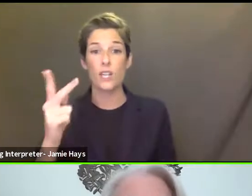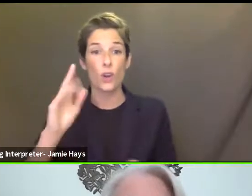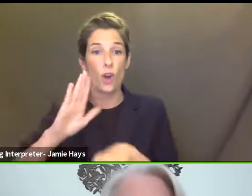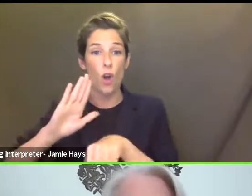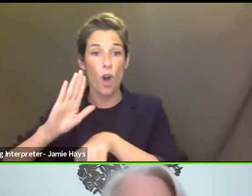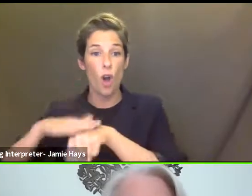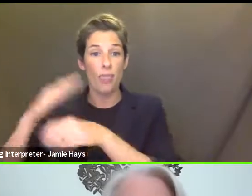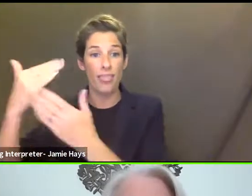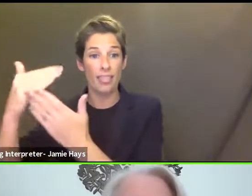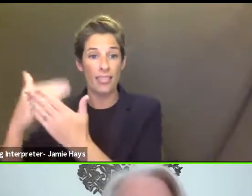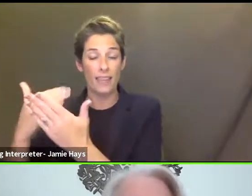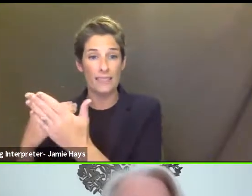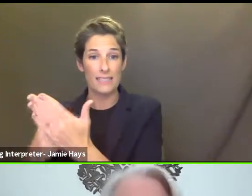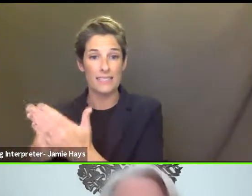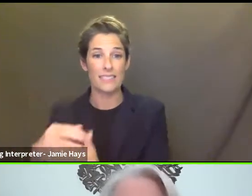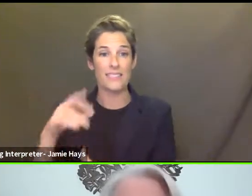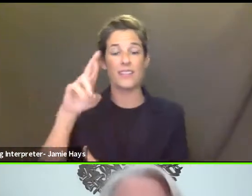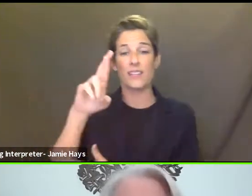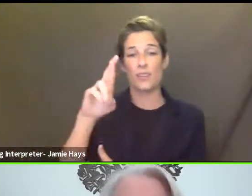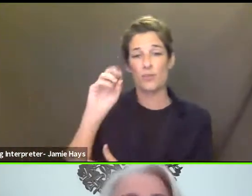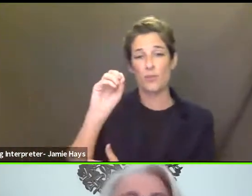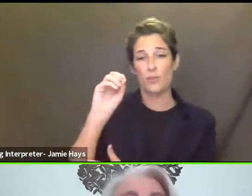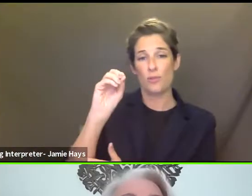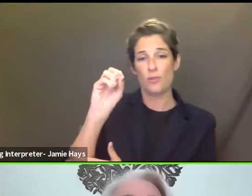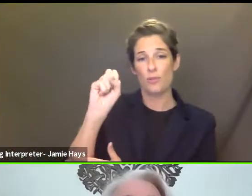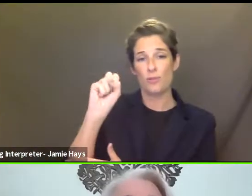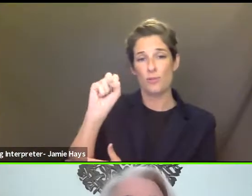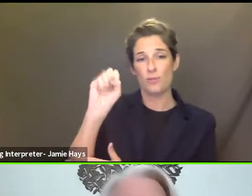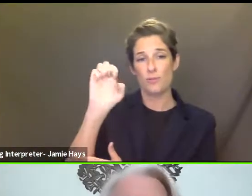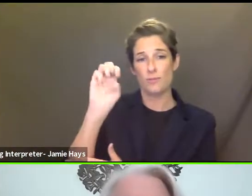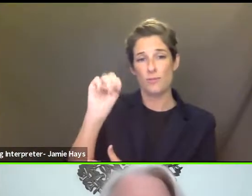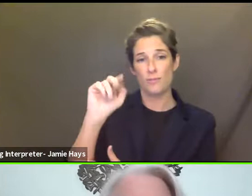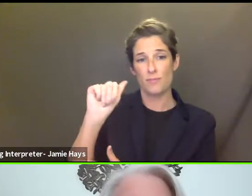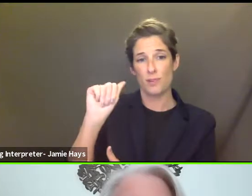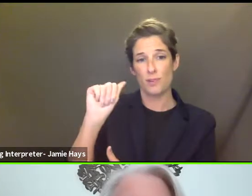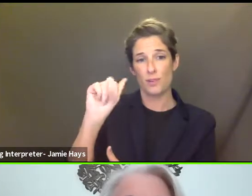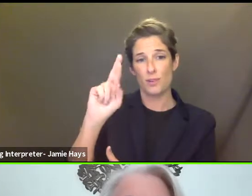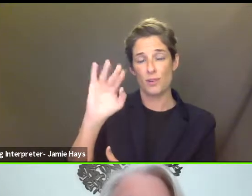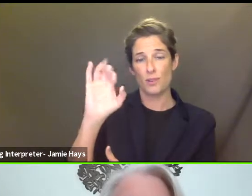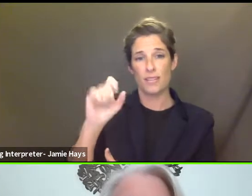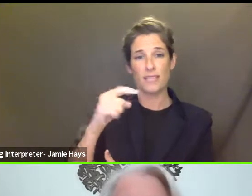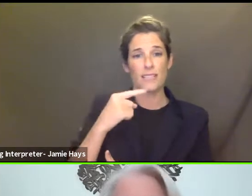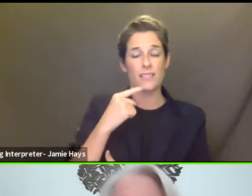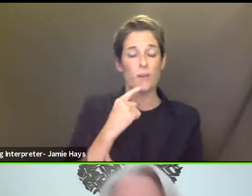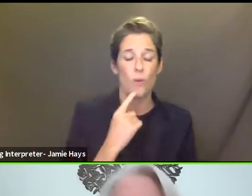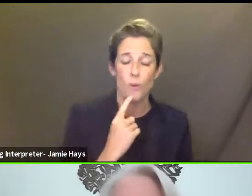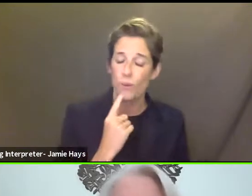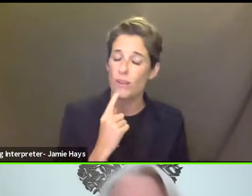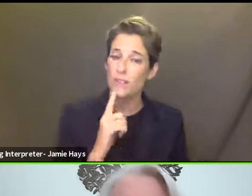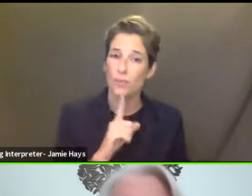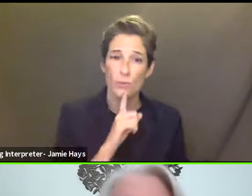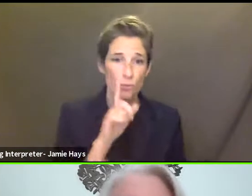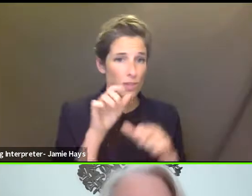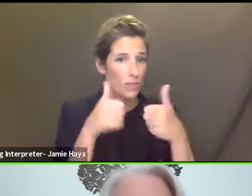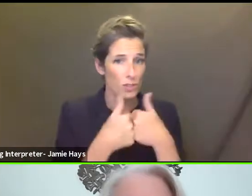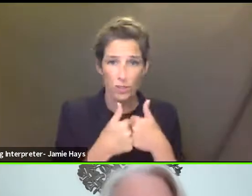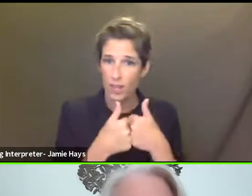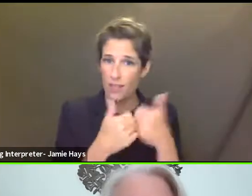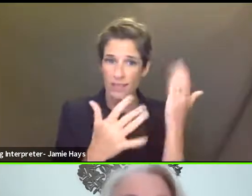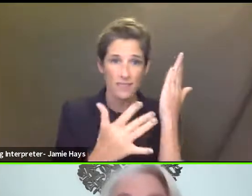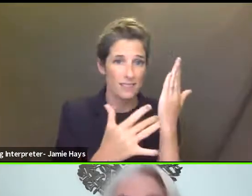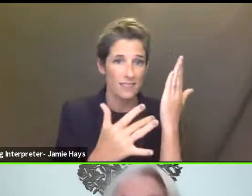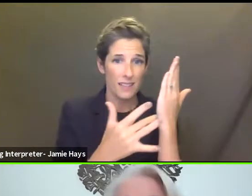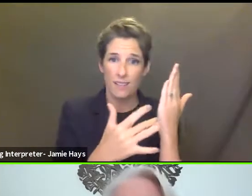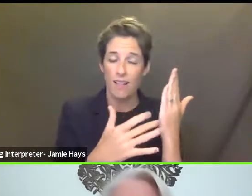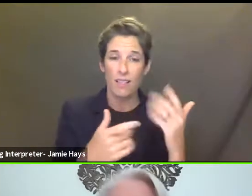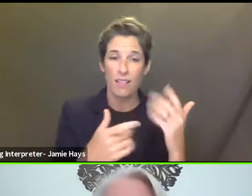It's a hard technological environment, Karen. My own internet just faded out and I had to get back in